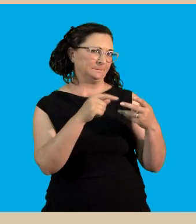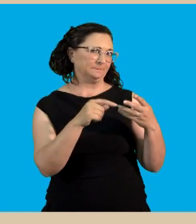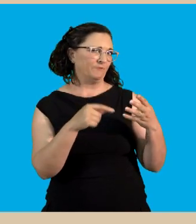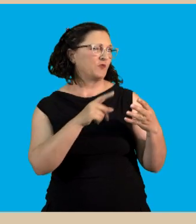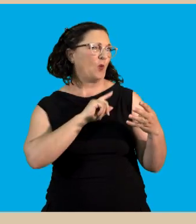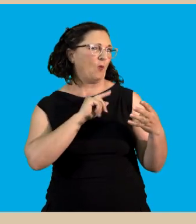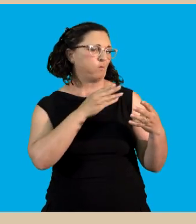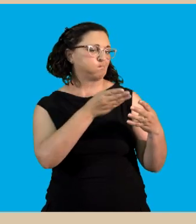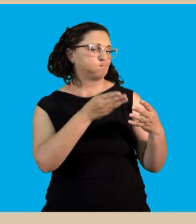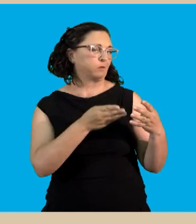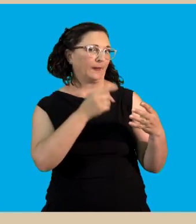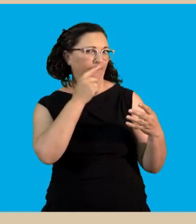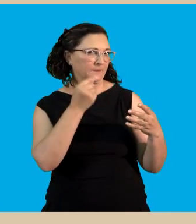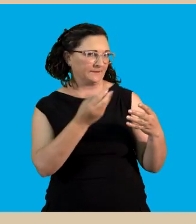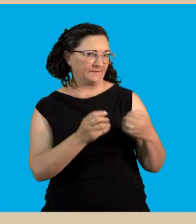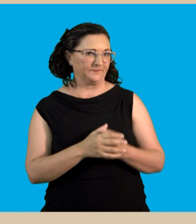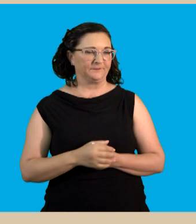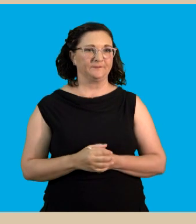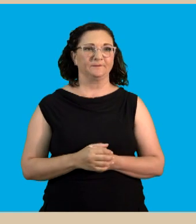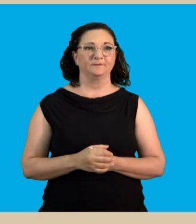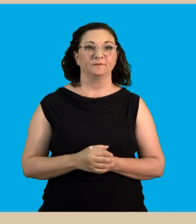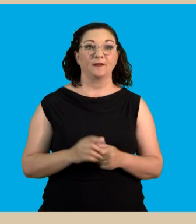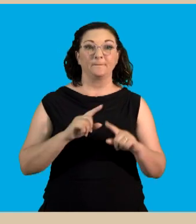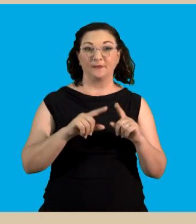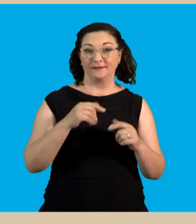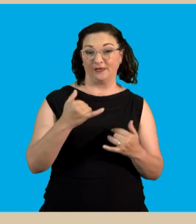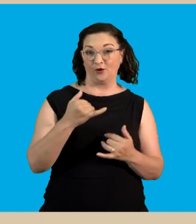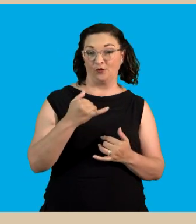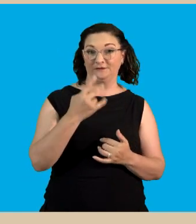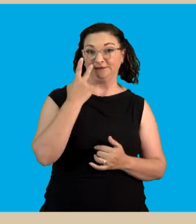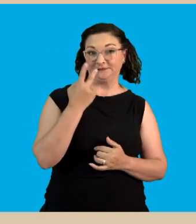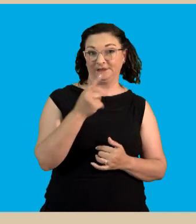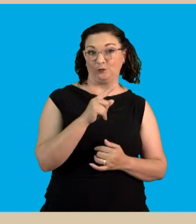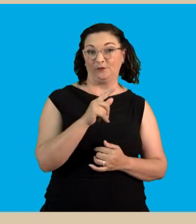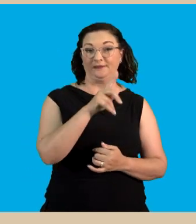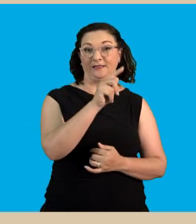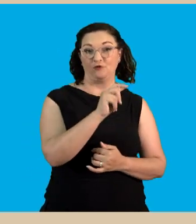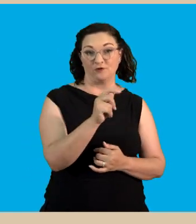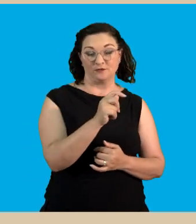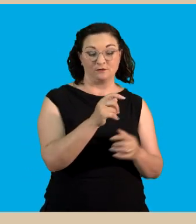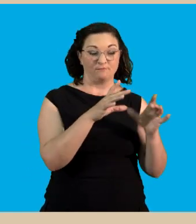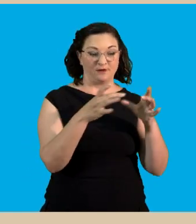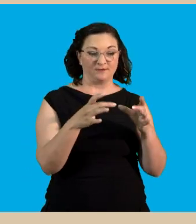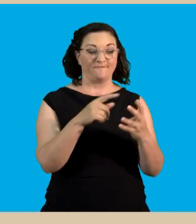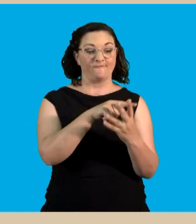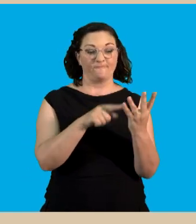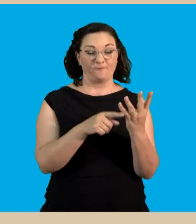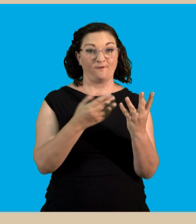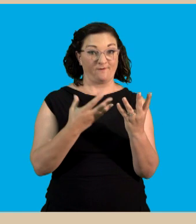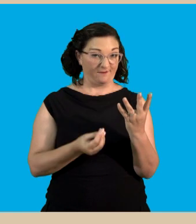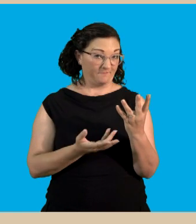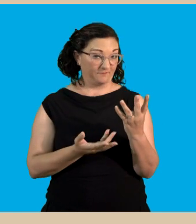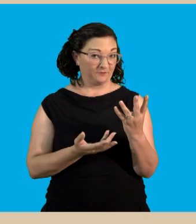names, okay? Now, if you look at terrestrial planets, we said we have 4 terrestrial